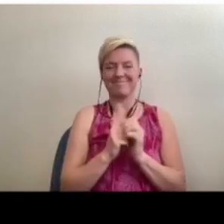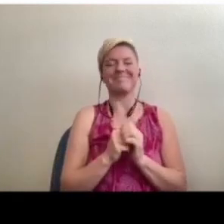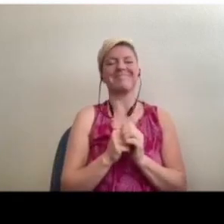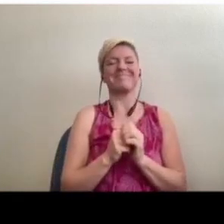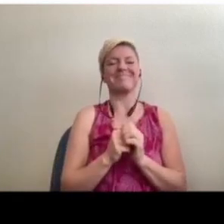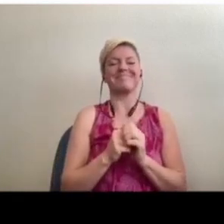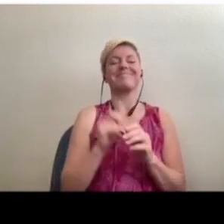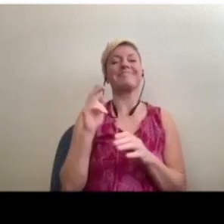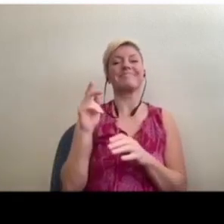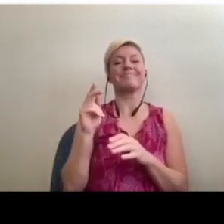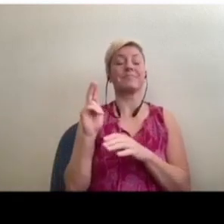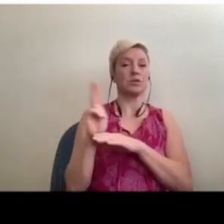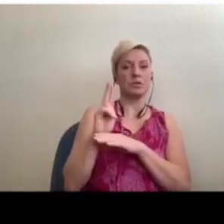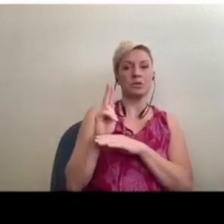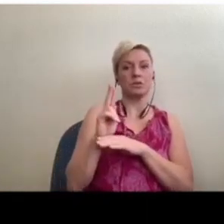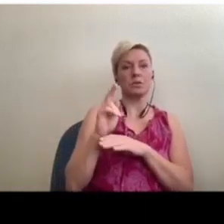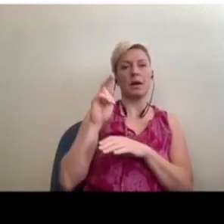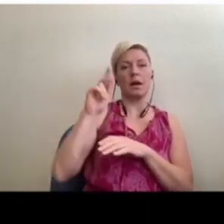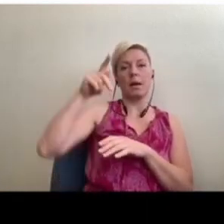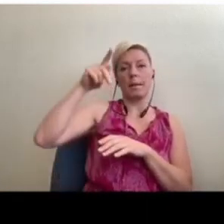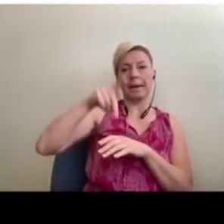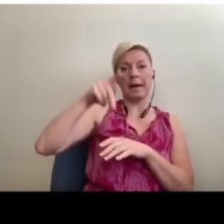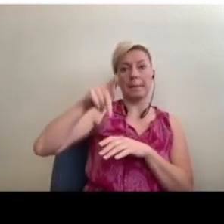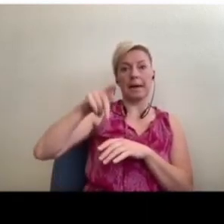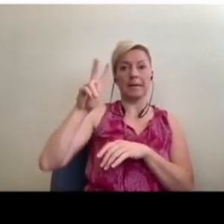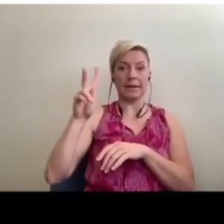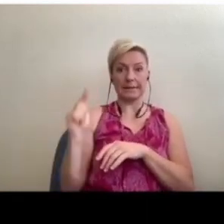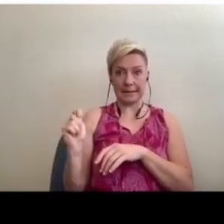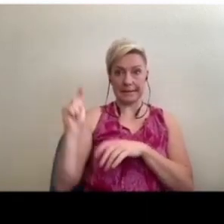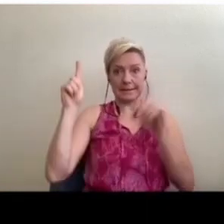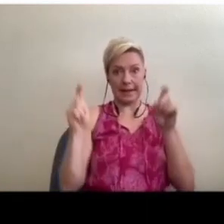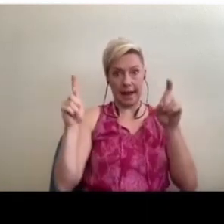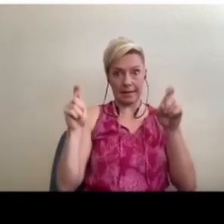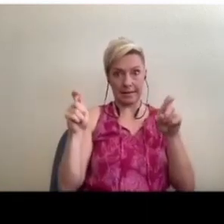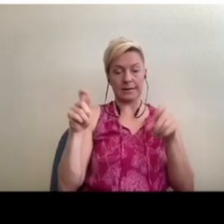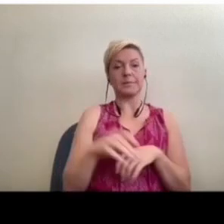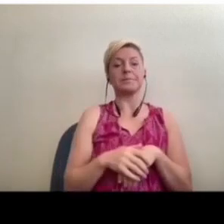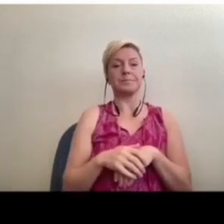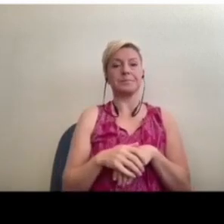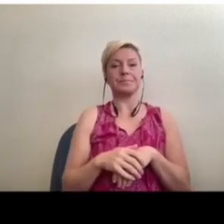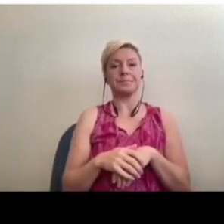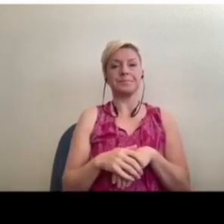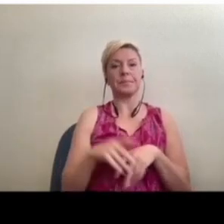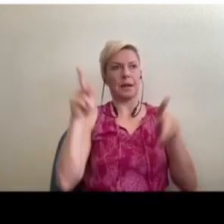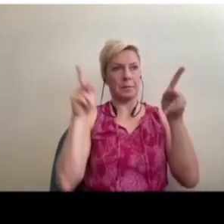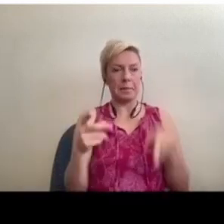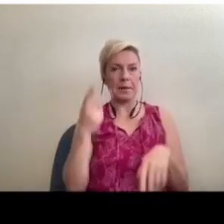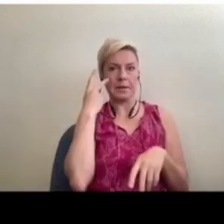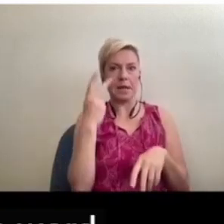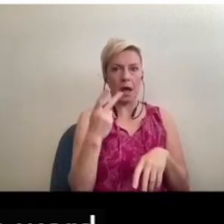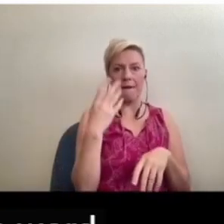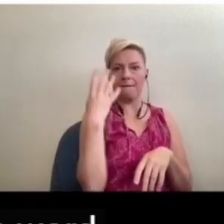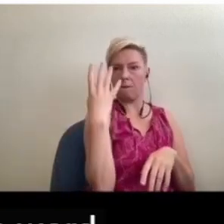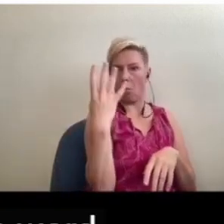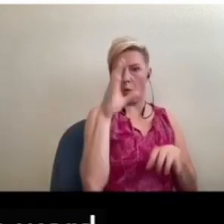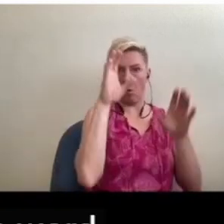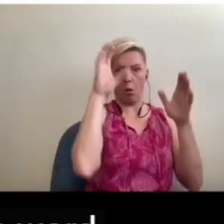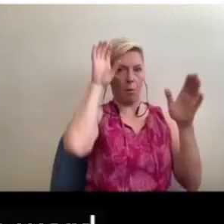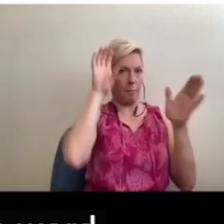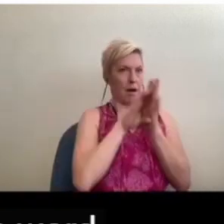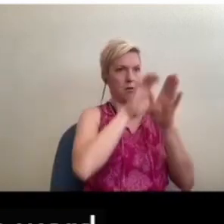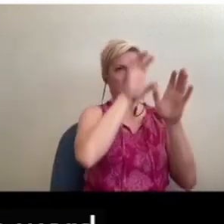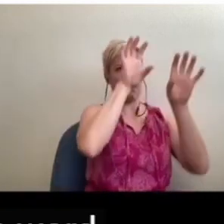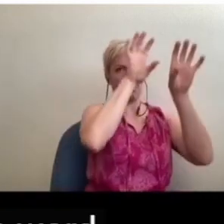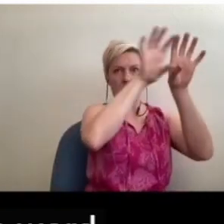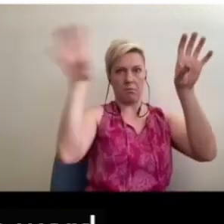the PPVT test, which was adapted for use with deaf individuals. Participants see